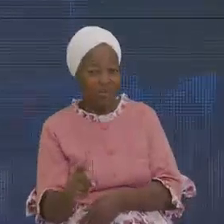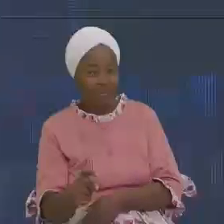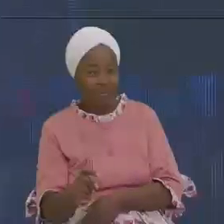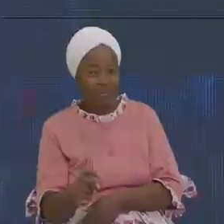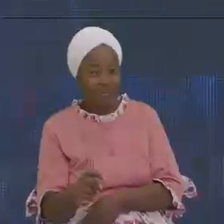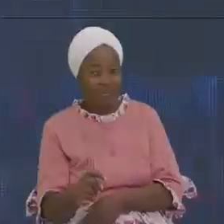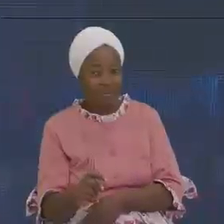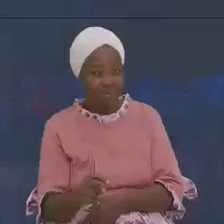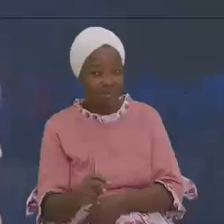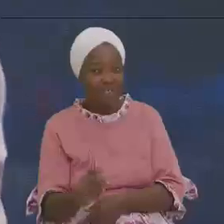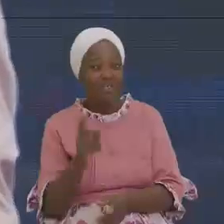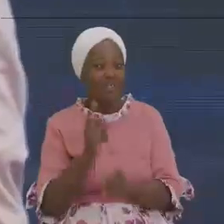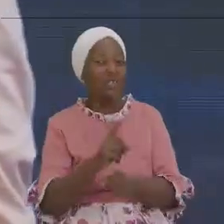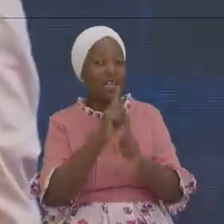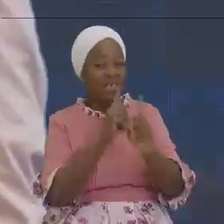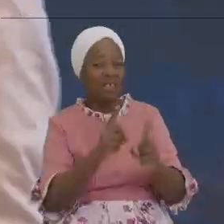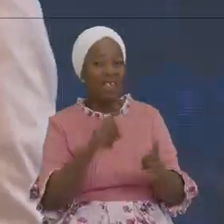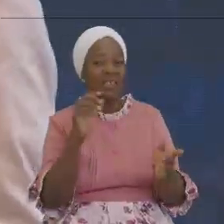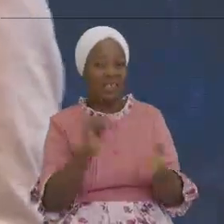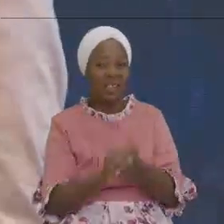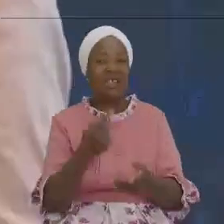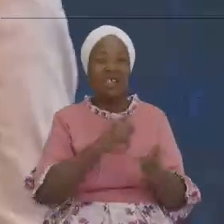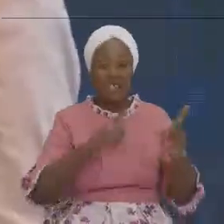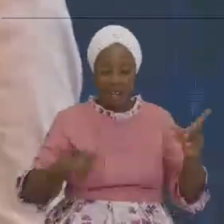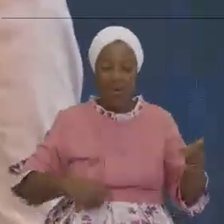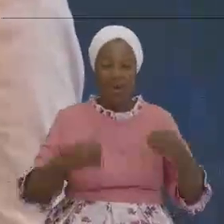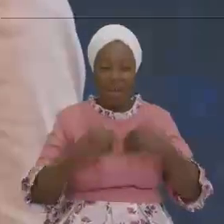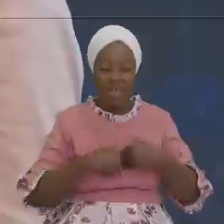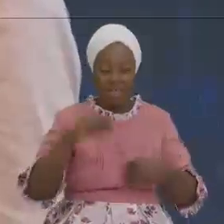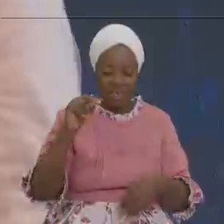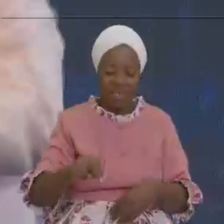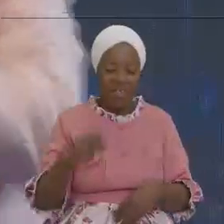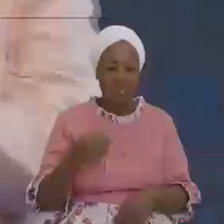just say, the Lord has need of him.